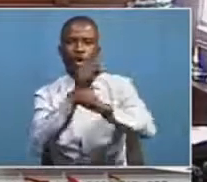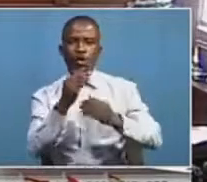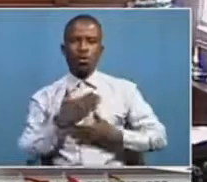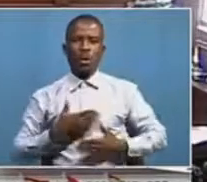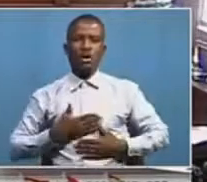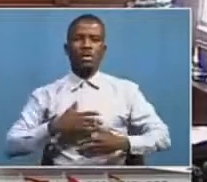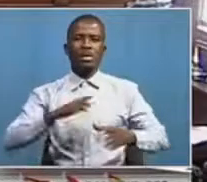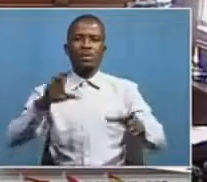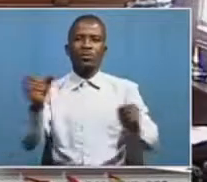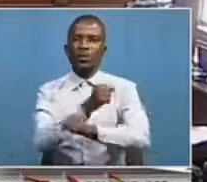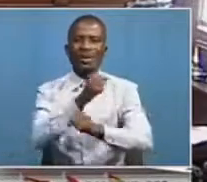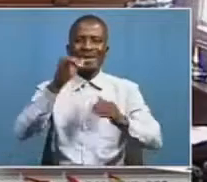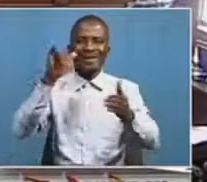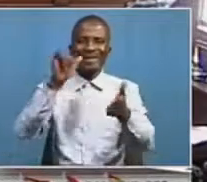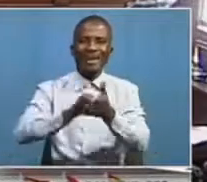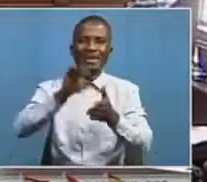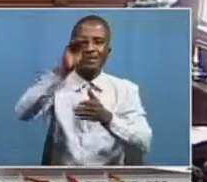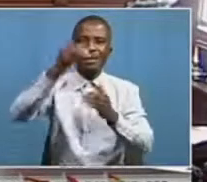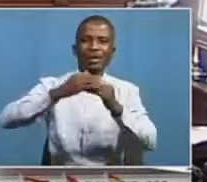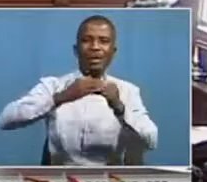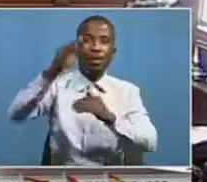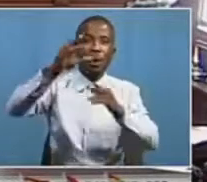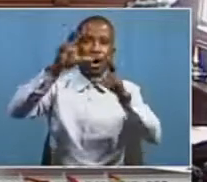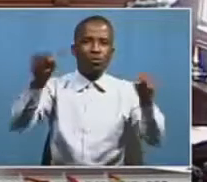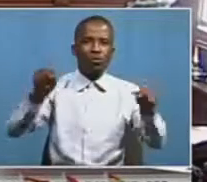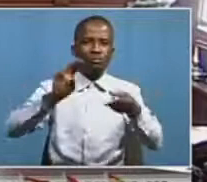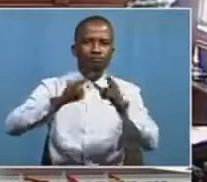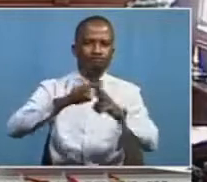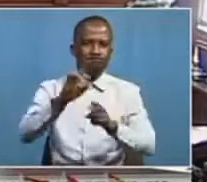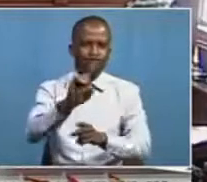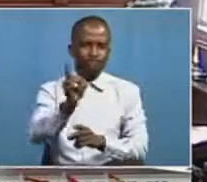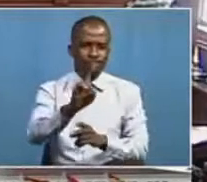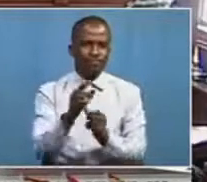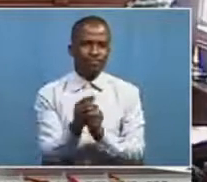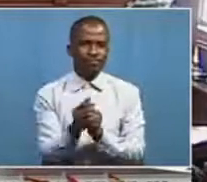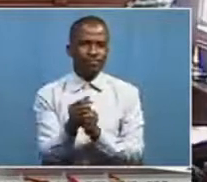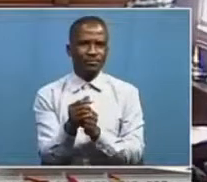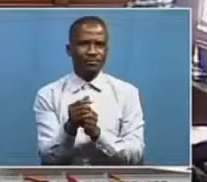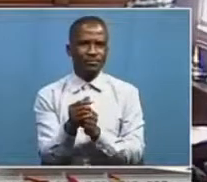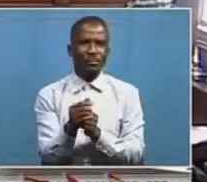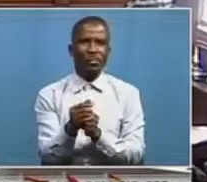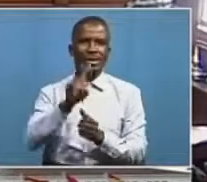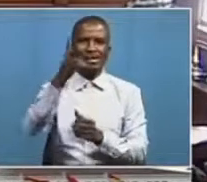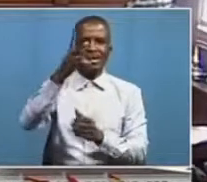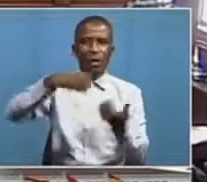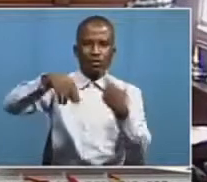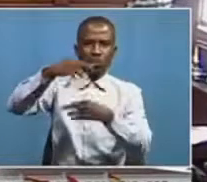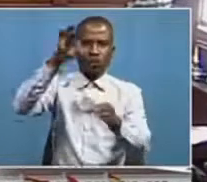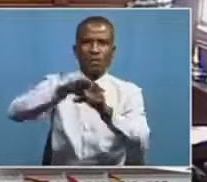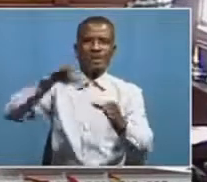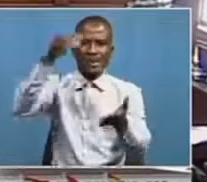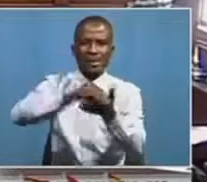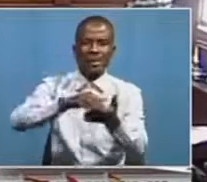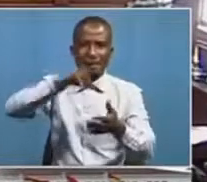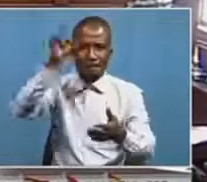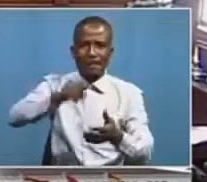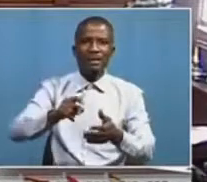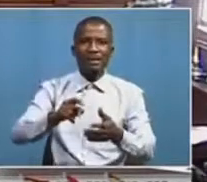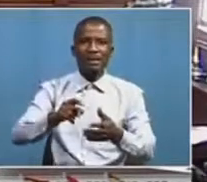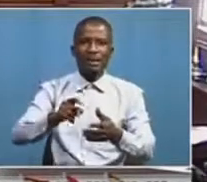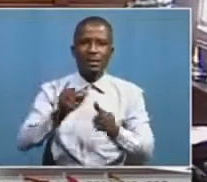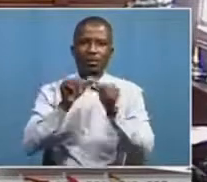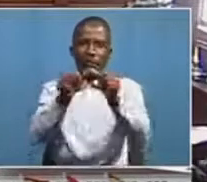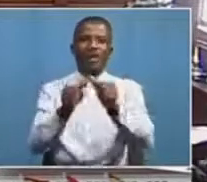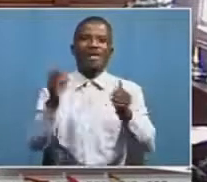of votes specified in clause 3 of this article, a second election shall be held within 21 days after the previous